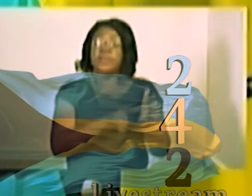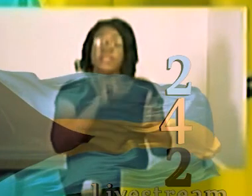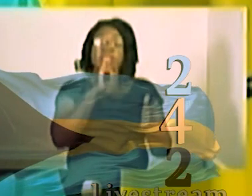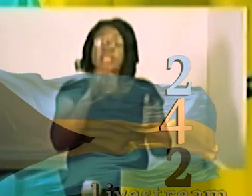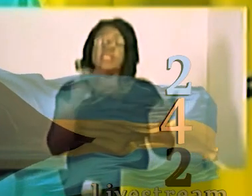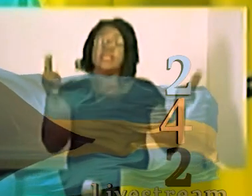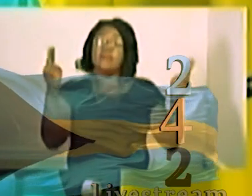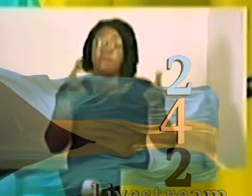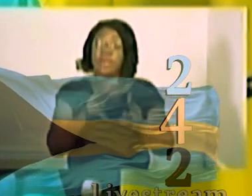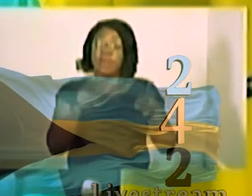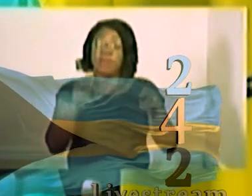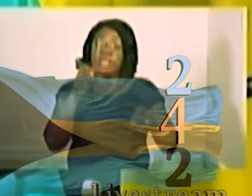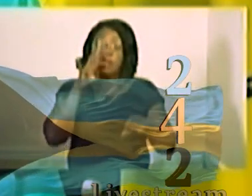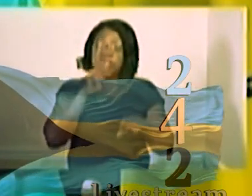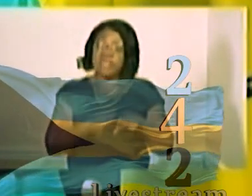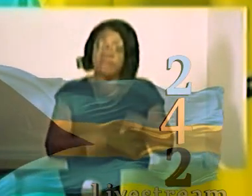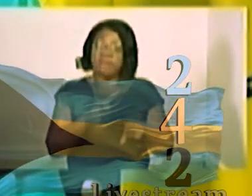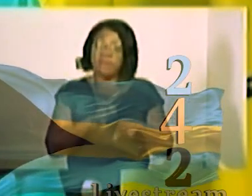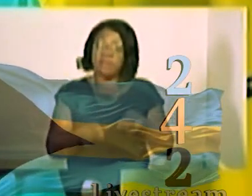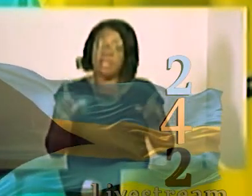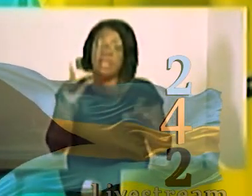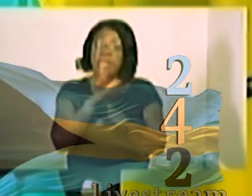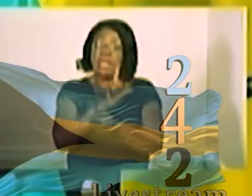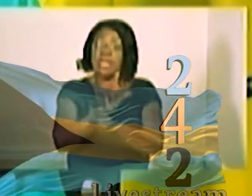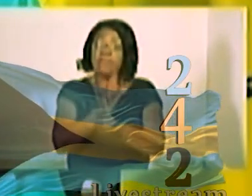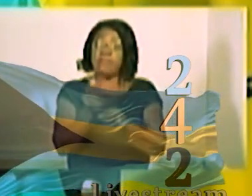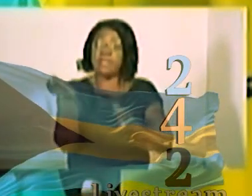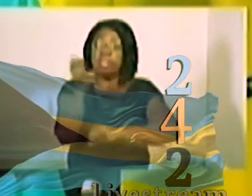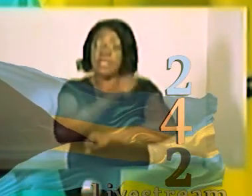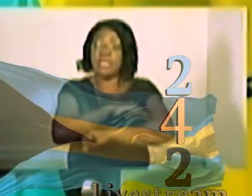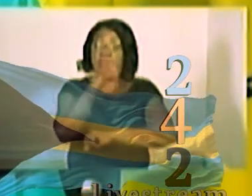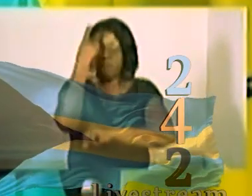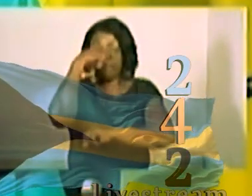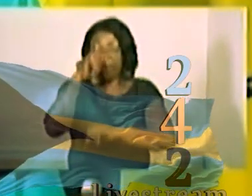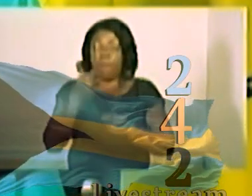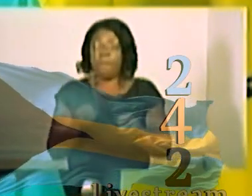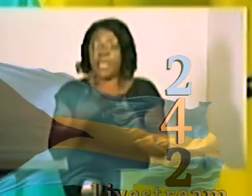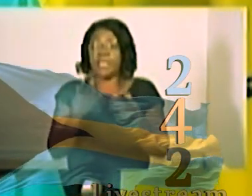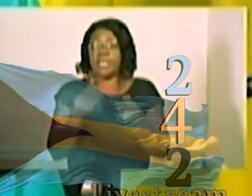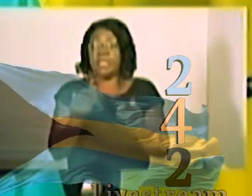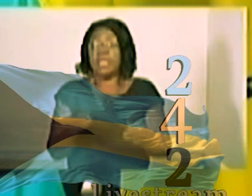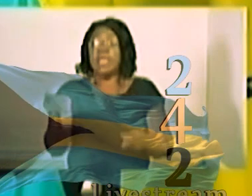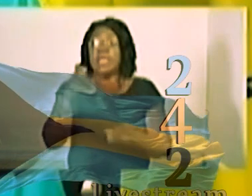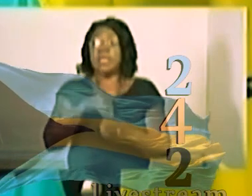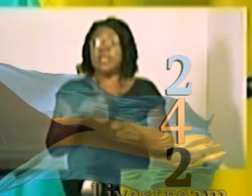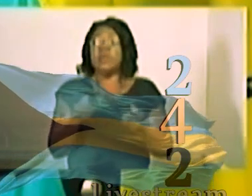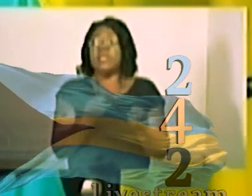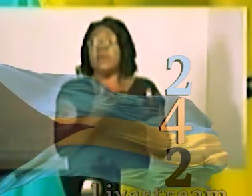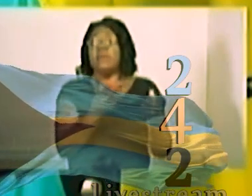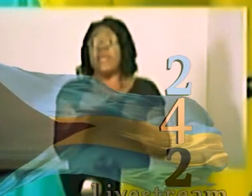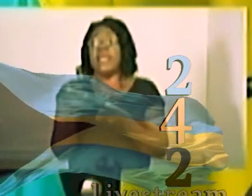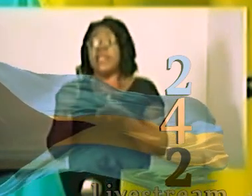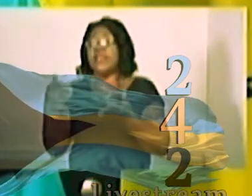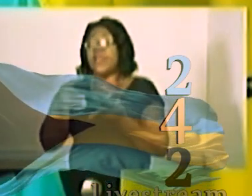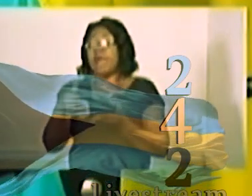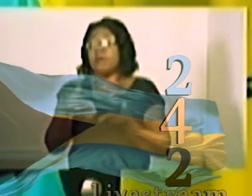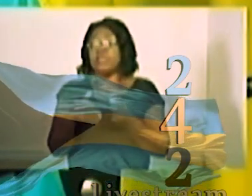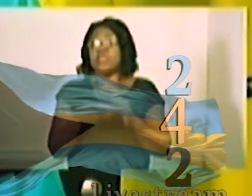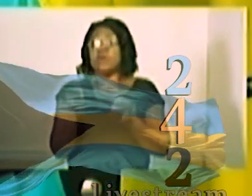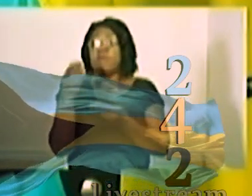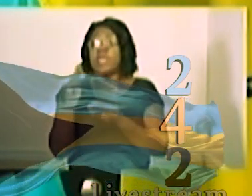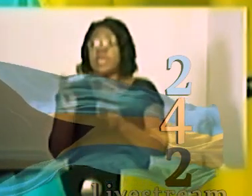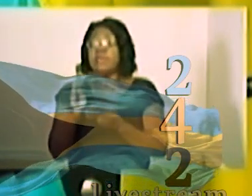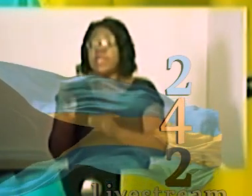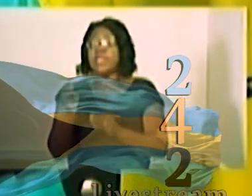a very difficult Labor Day for many, including the many thousands of Bahamians who have lost